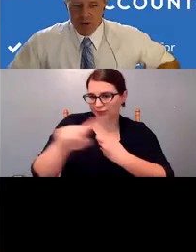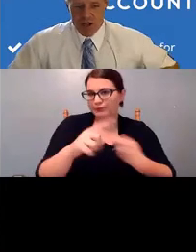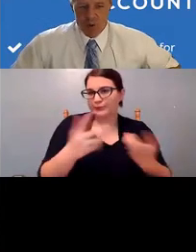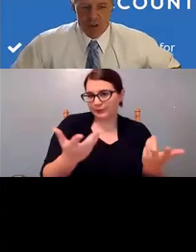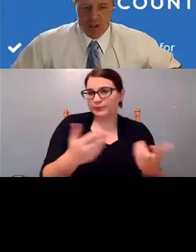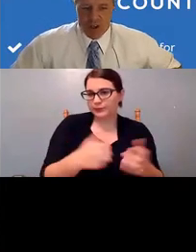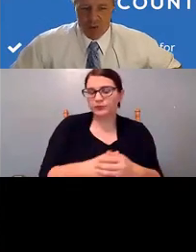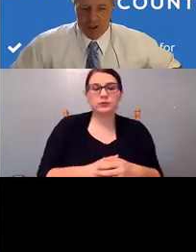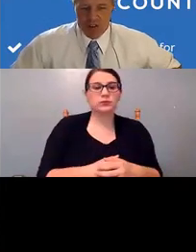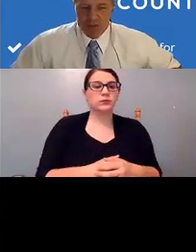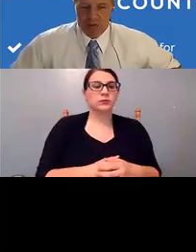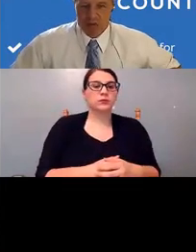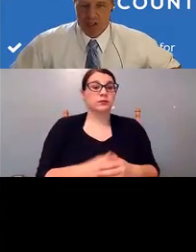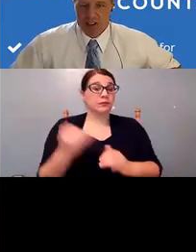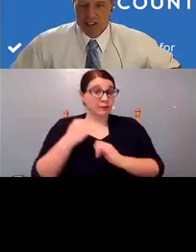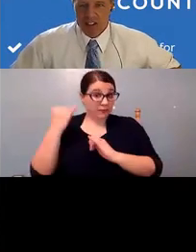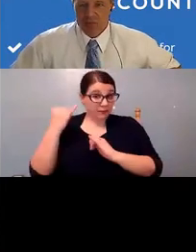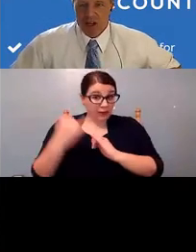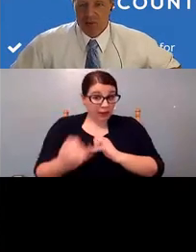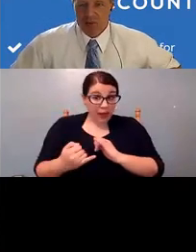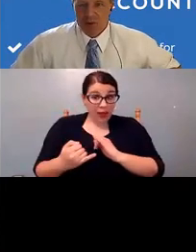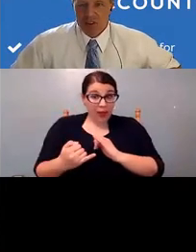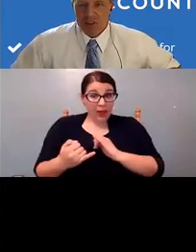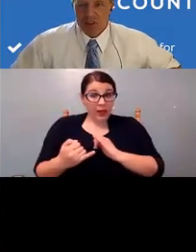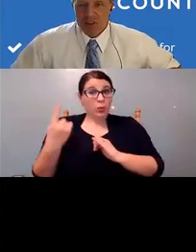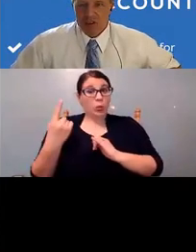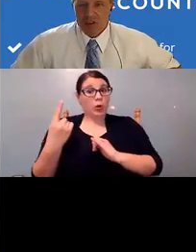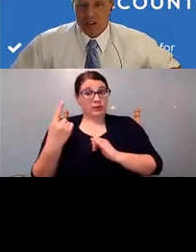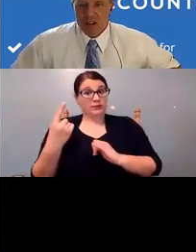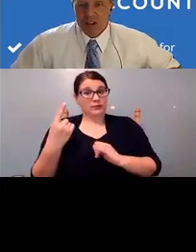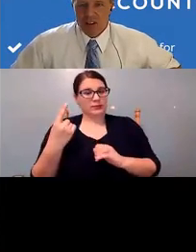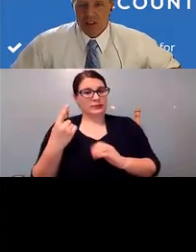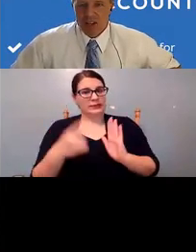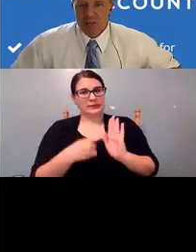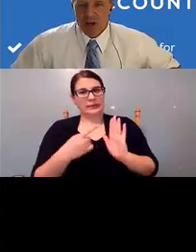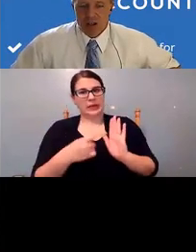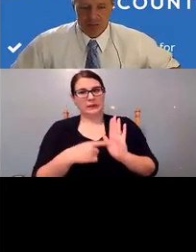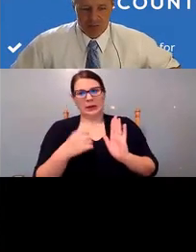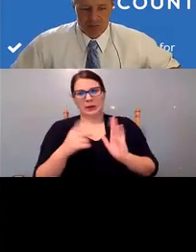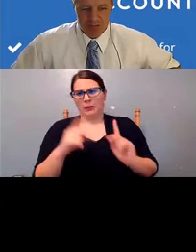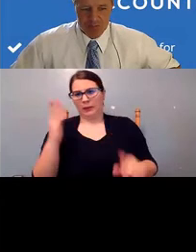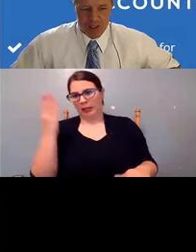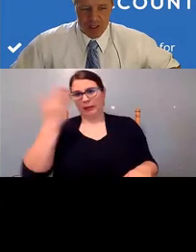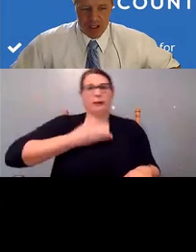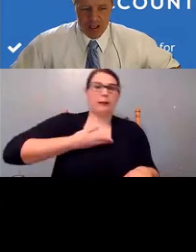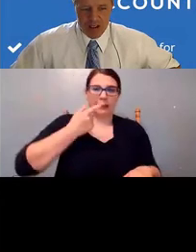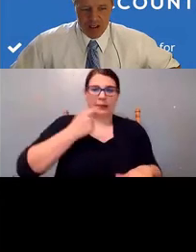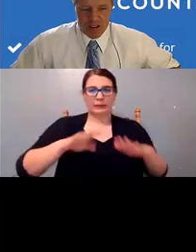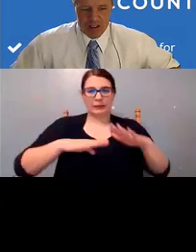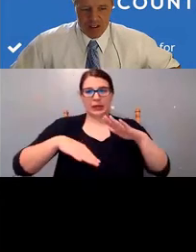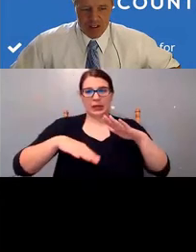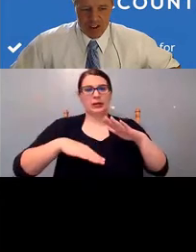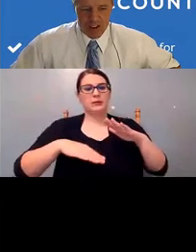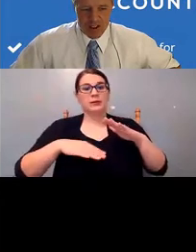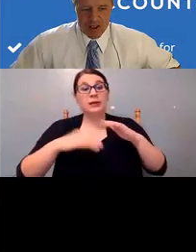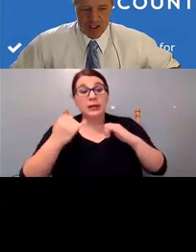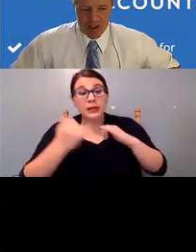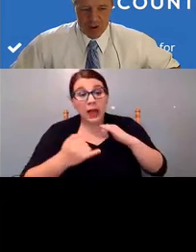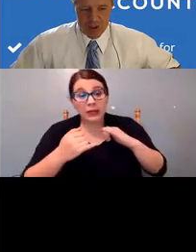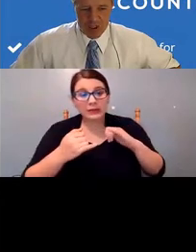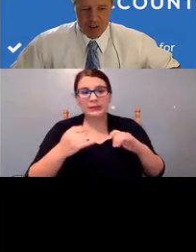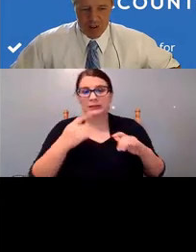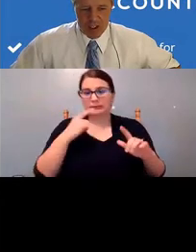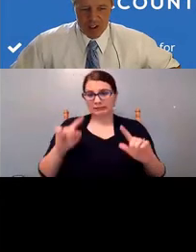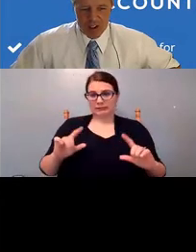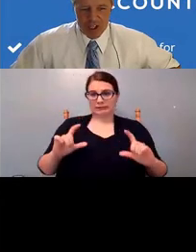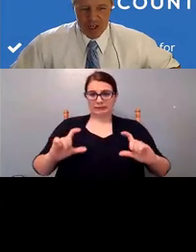other final one that I'll put that sometimes kind of sneaks by people, because it's sort of down here at the bottom, and that is this section down here